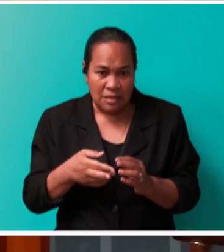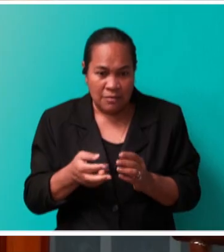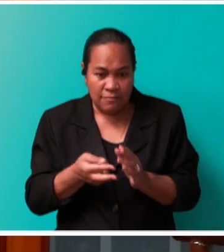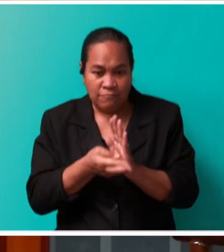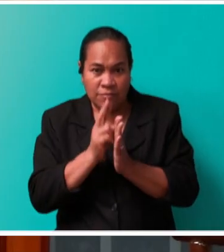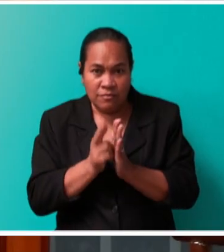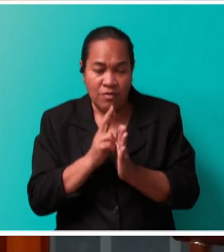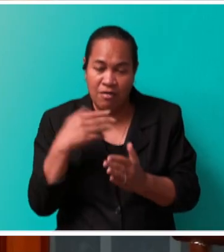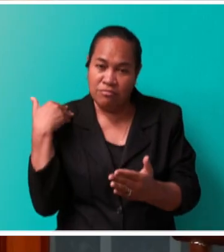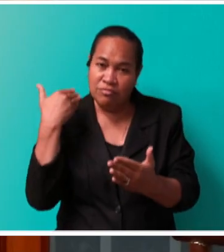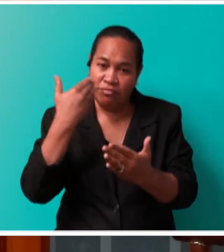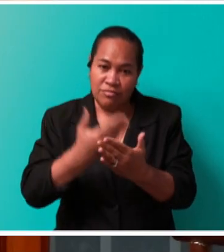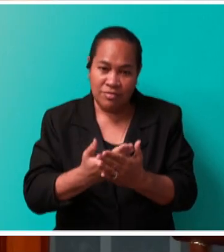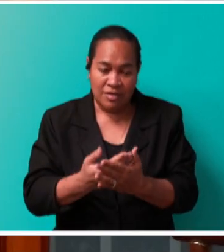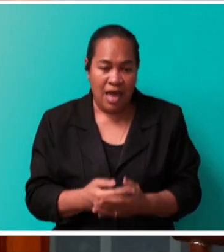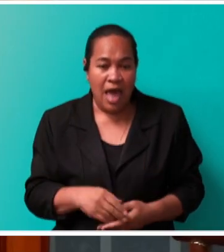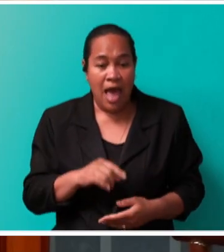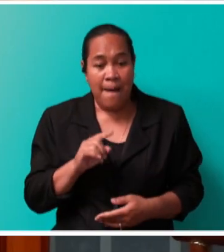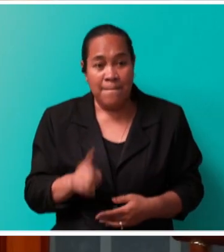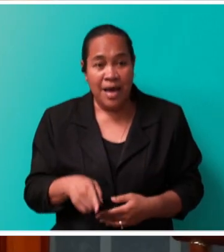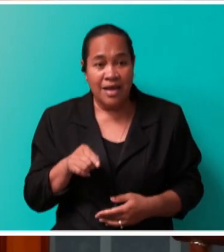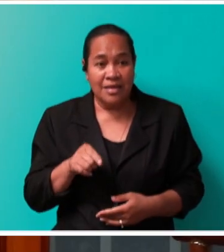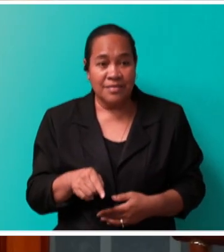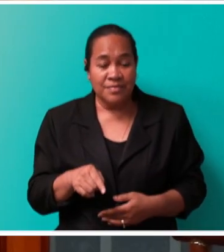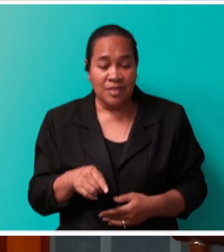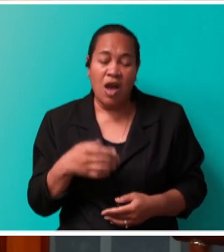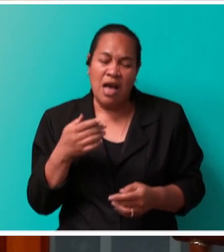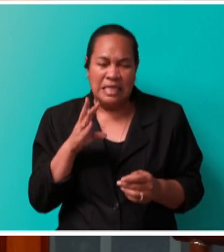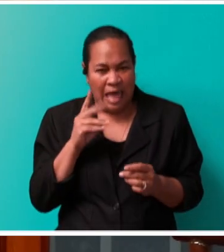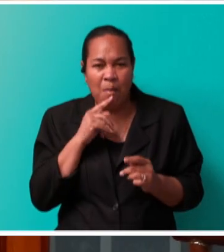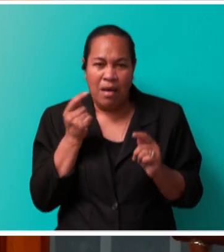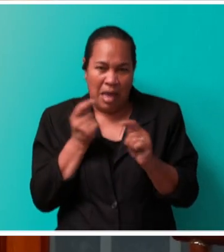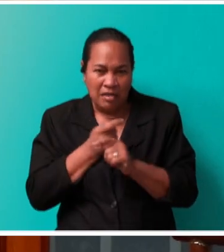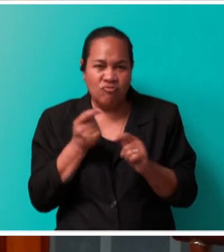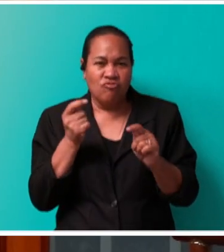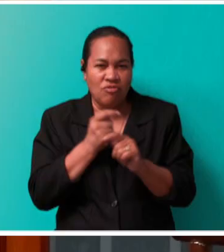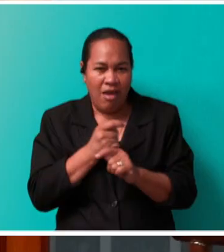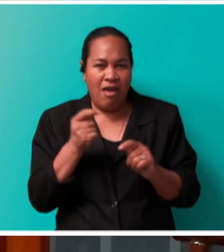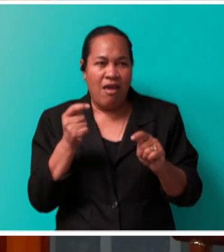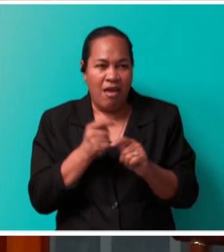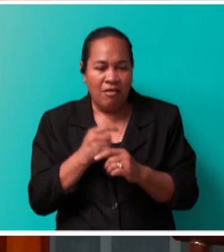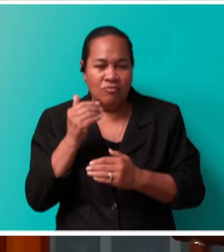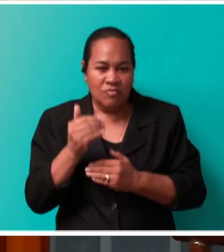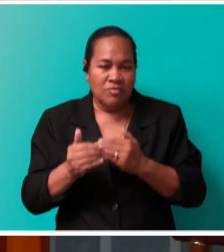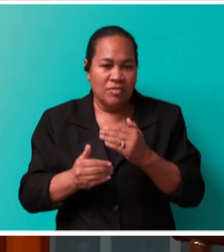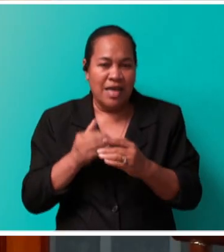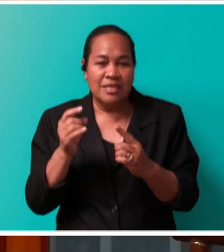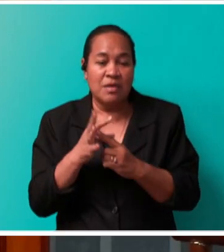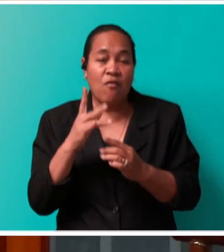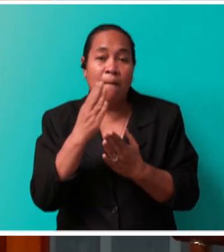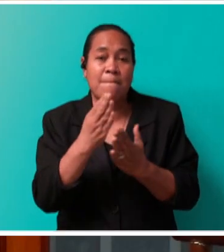However, it should be noted that amendments have been made over the years, primarily as budget